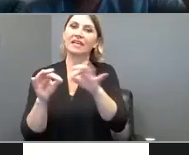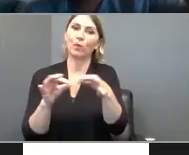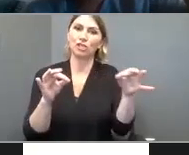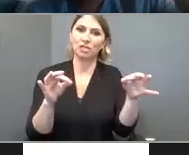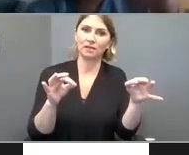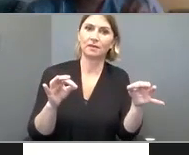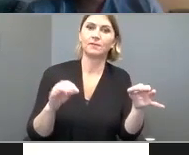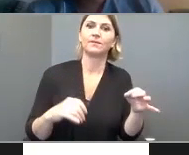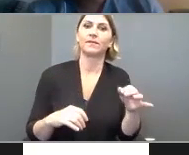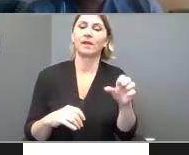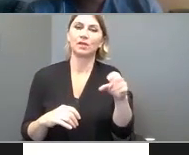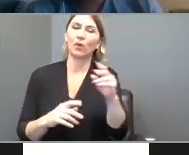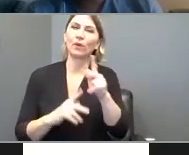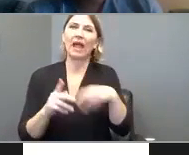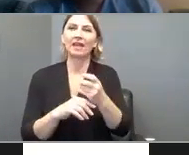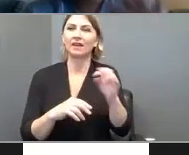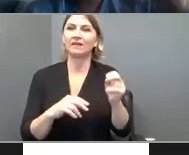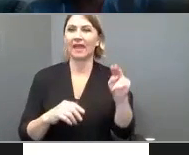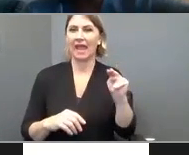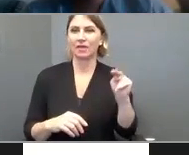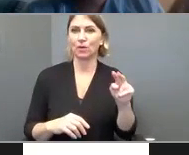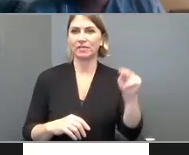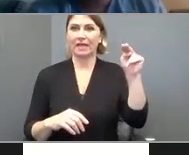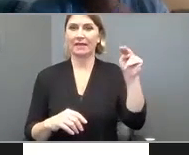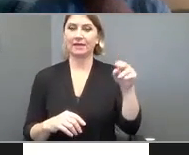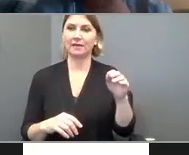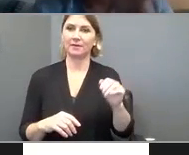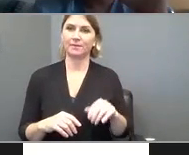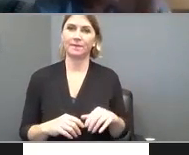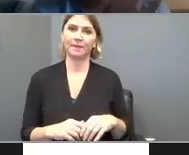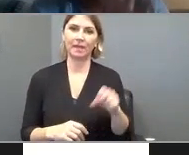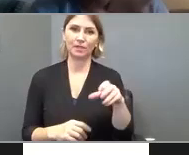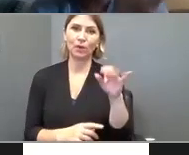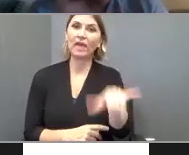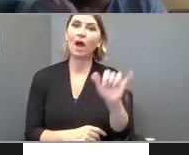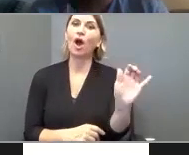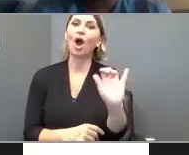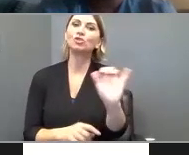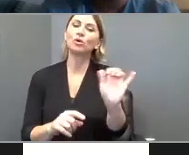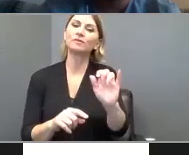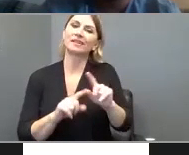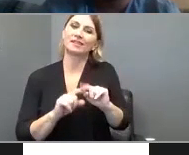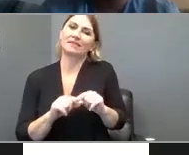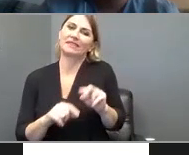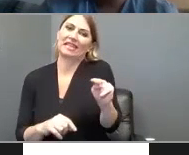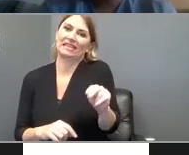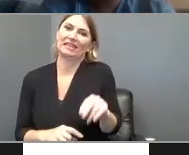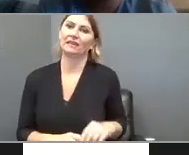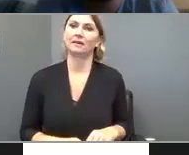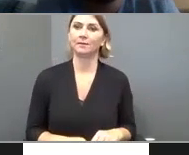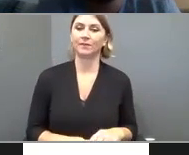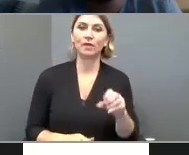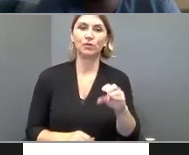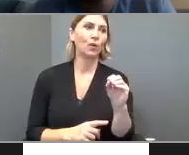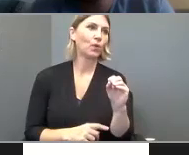by sort of n raised to the power of n. Apart from other numbers that also depend on n, we basically have this.